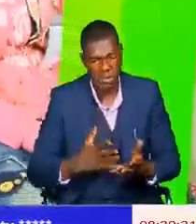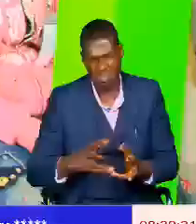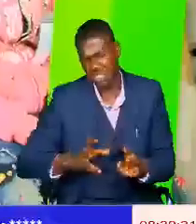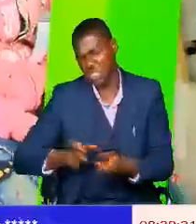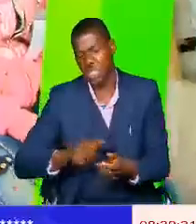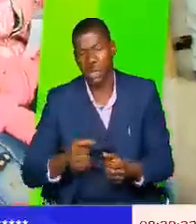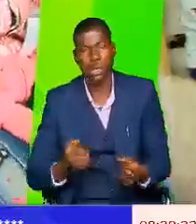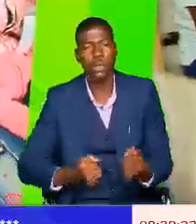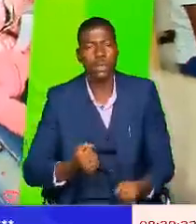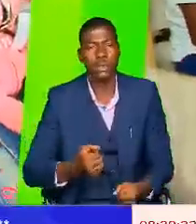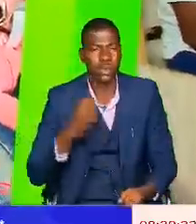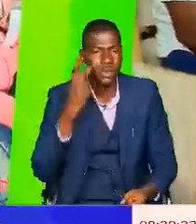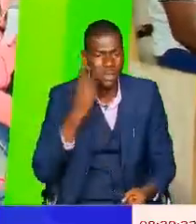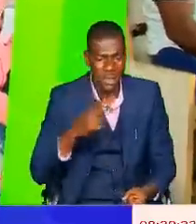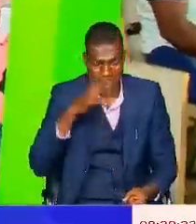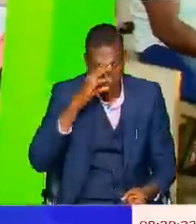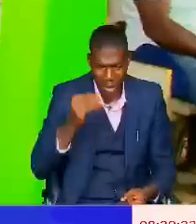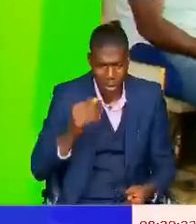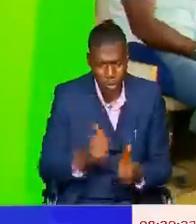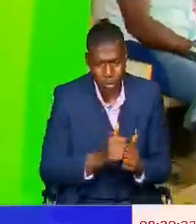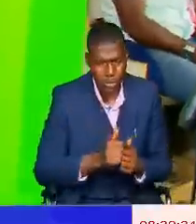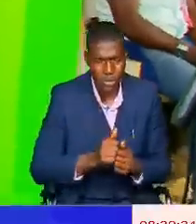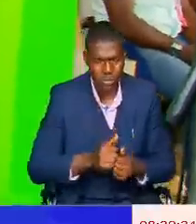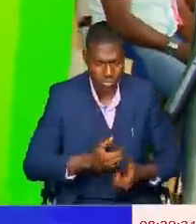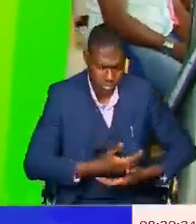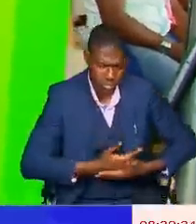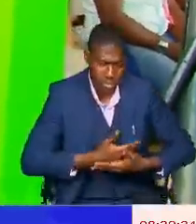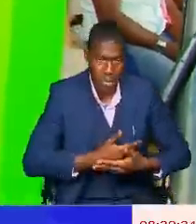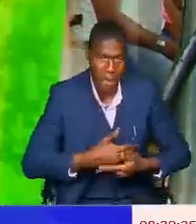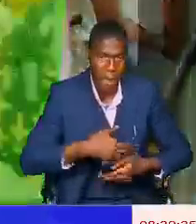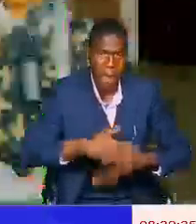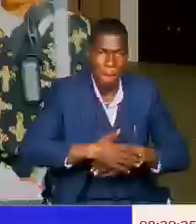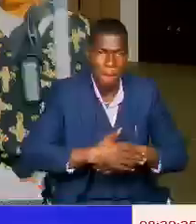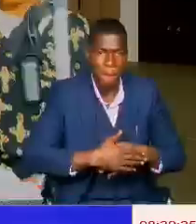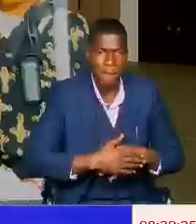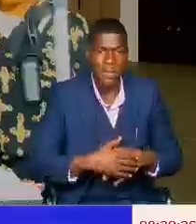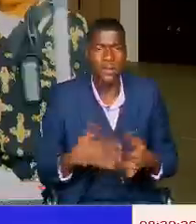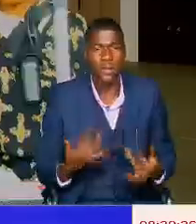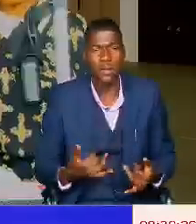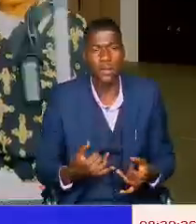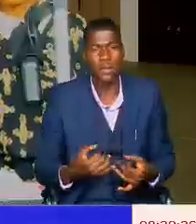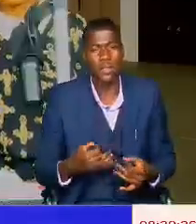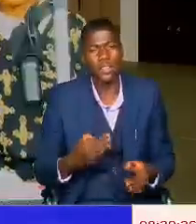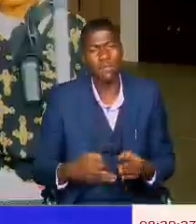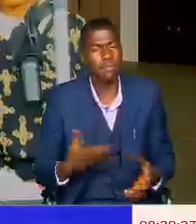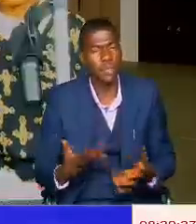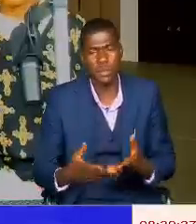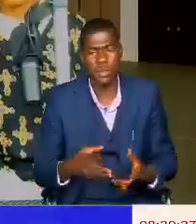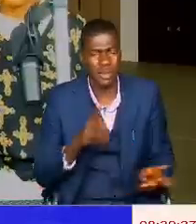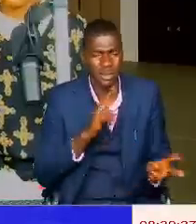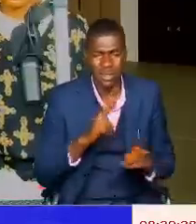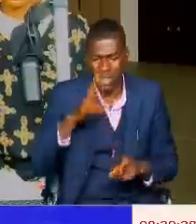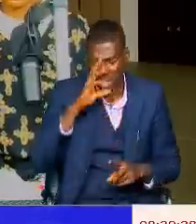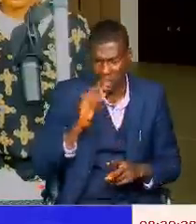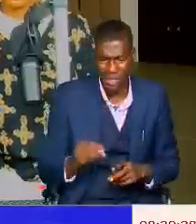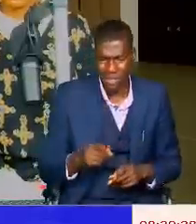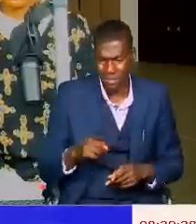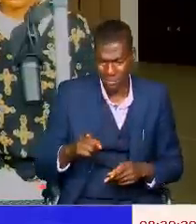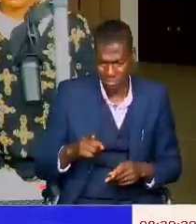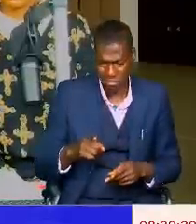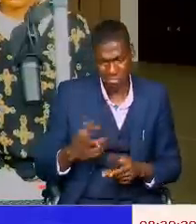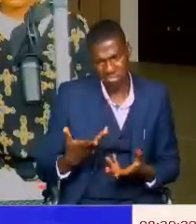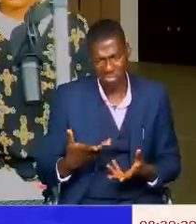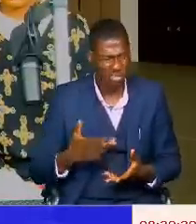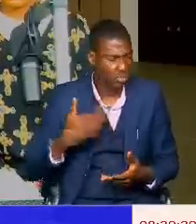picking for bag, they go raise bonnet. Now you, if you not sympathize with the man because he be man like you, you go sympathize with the